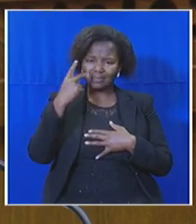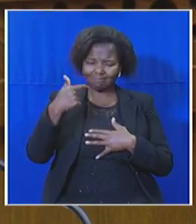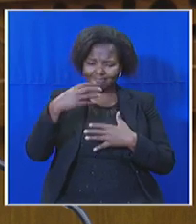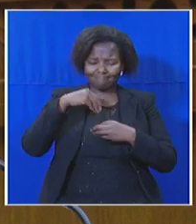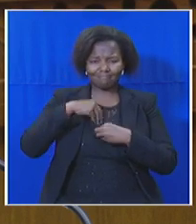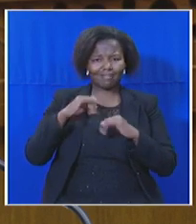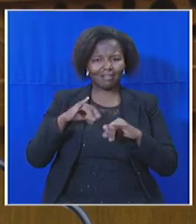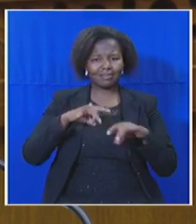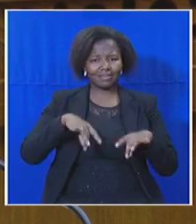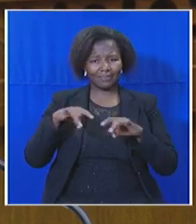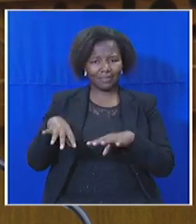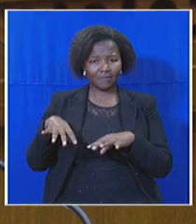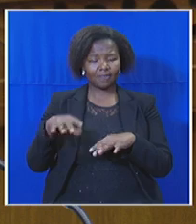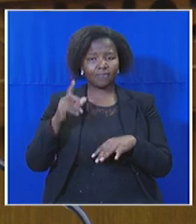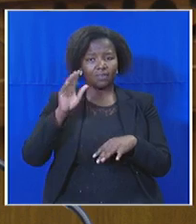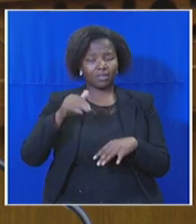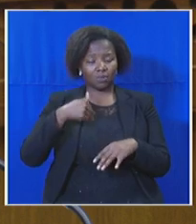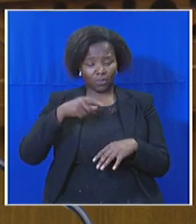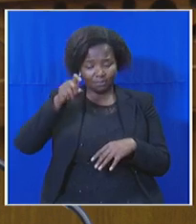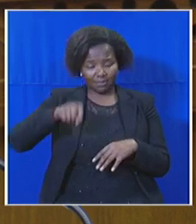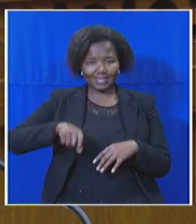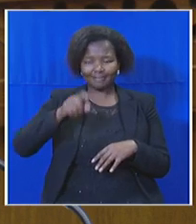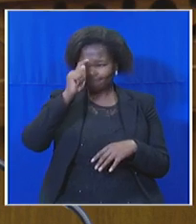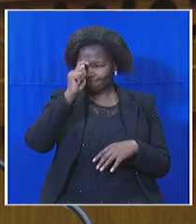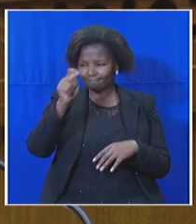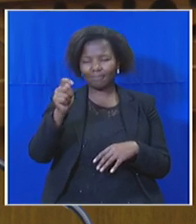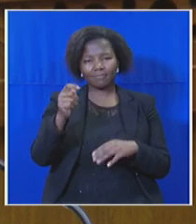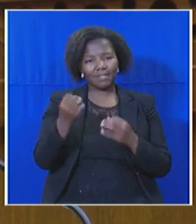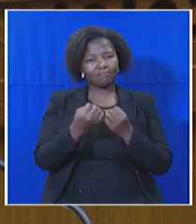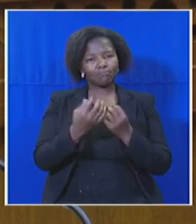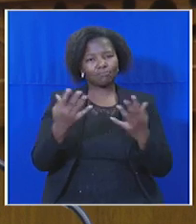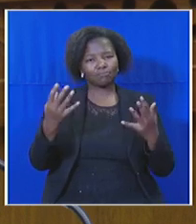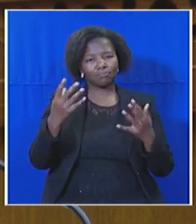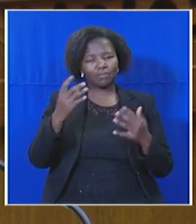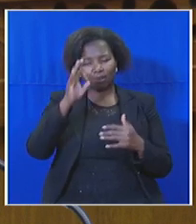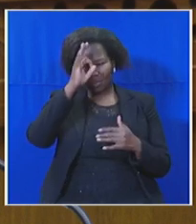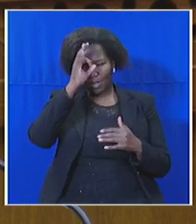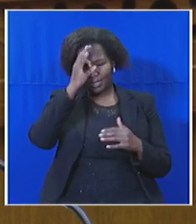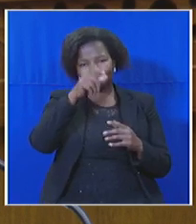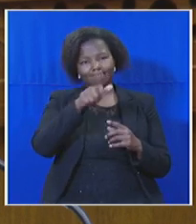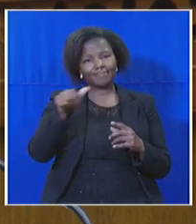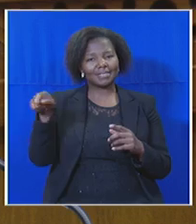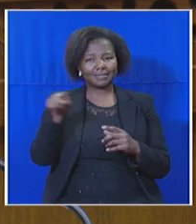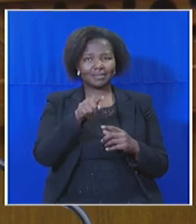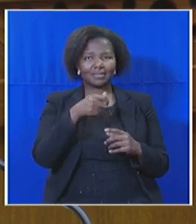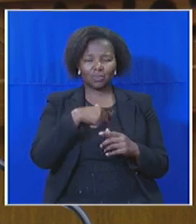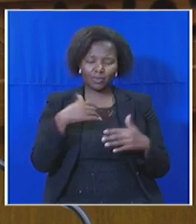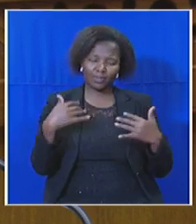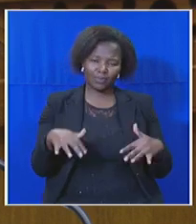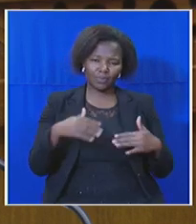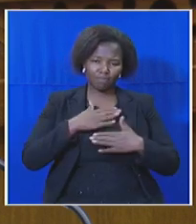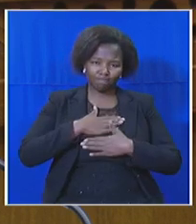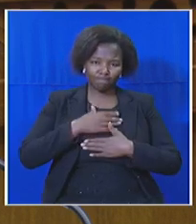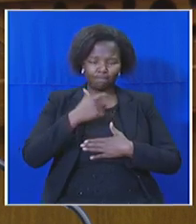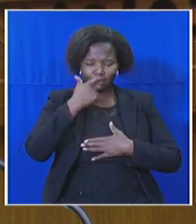pay tribute to the fallen members of our police service. It is indeed with a deep sense of sorrow